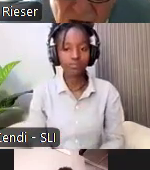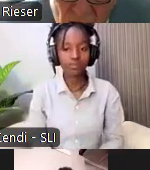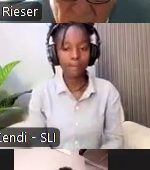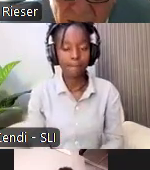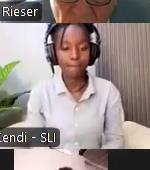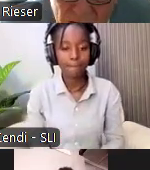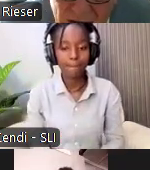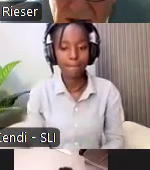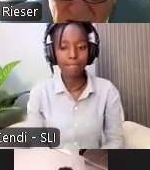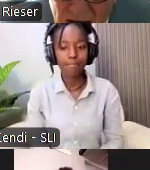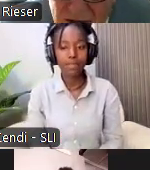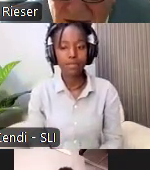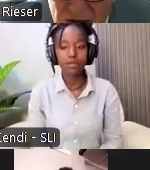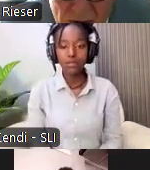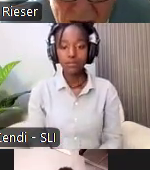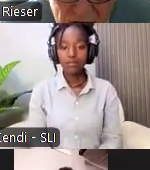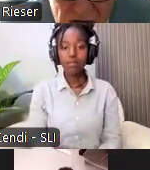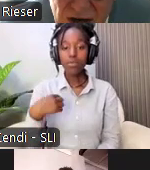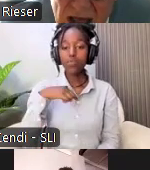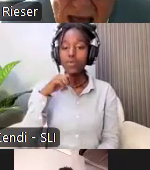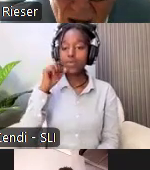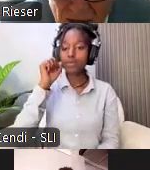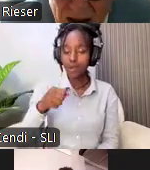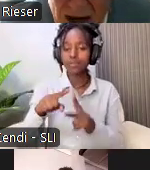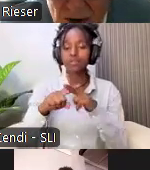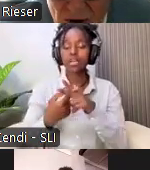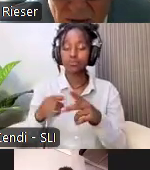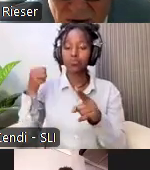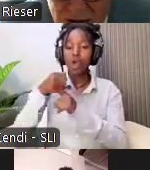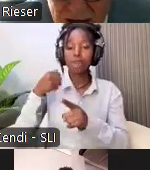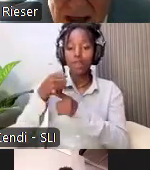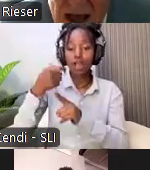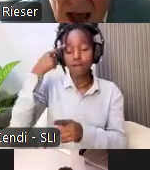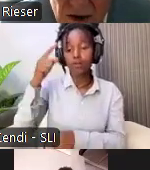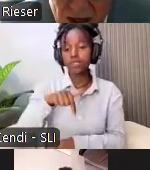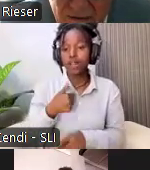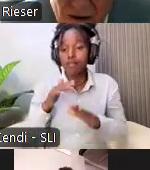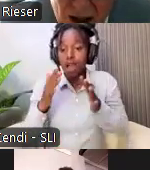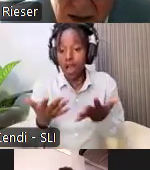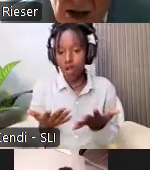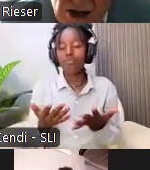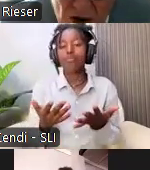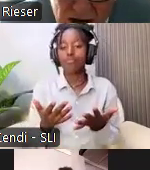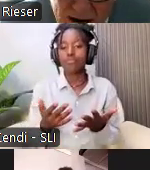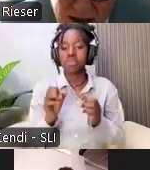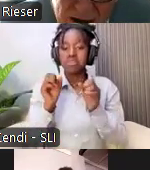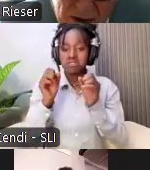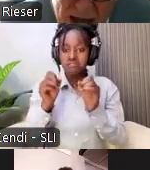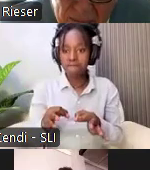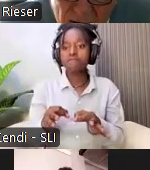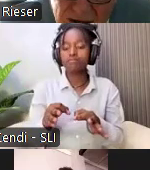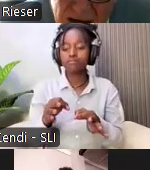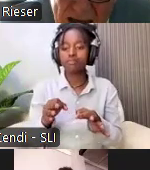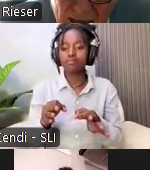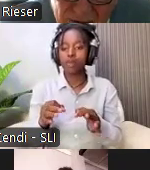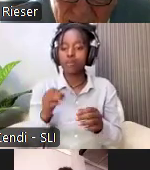Well, you start by looking at signs of discrimination out there in your community, and you then find solidarity with